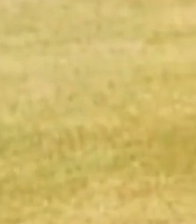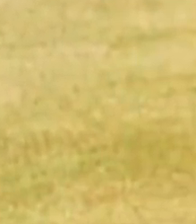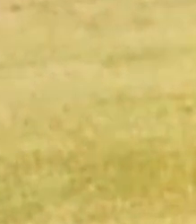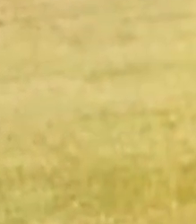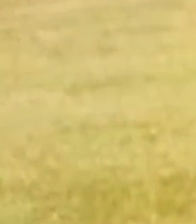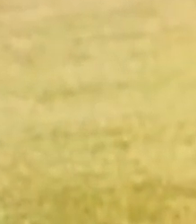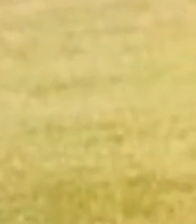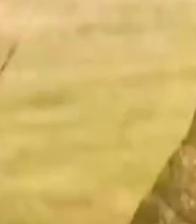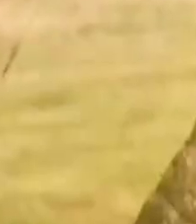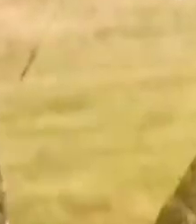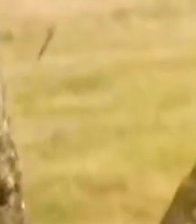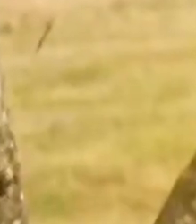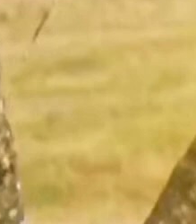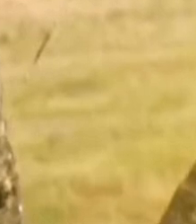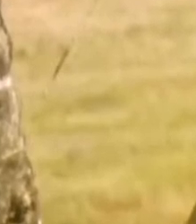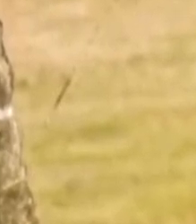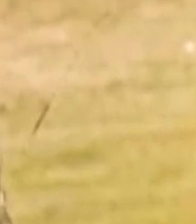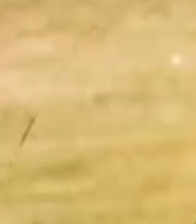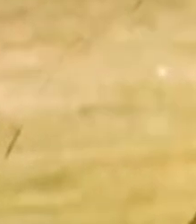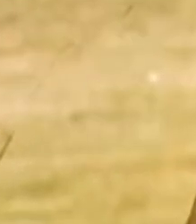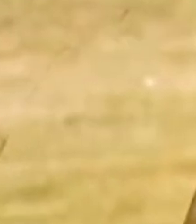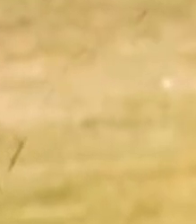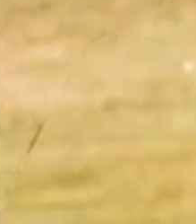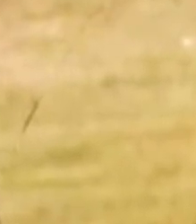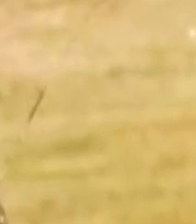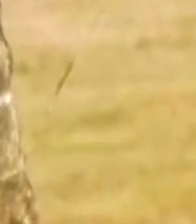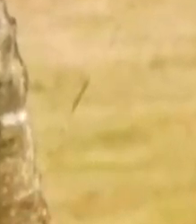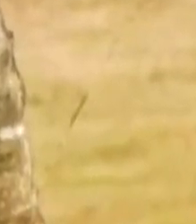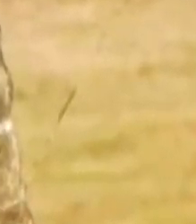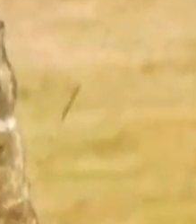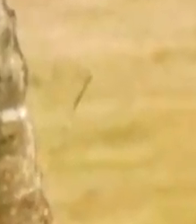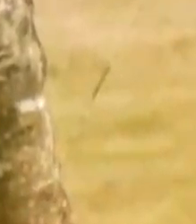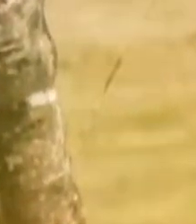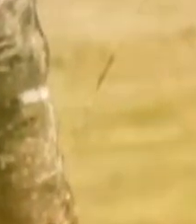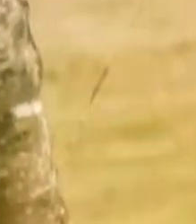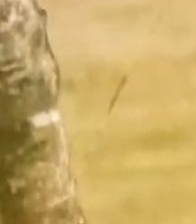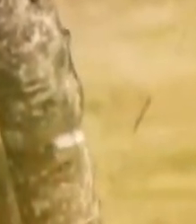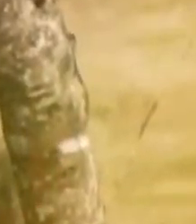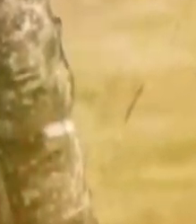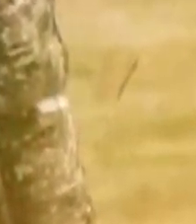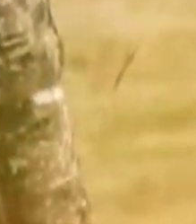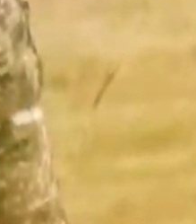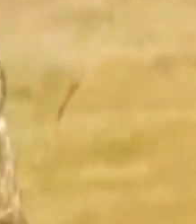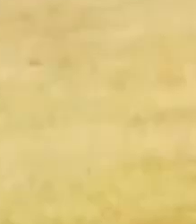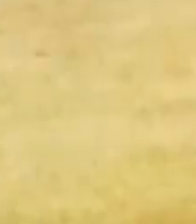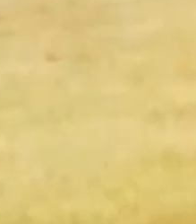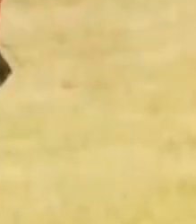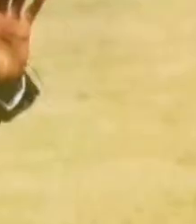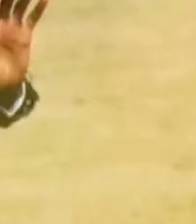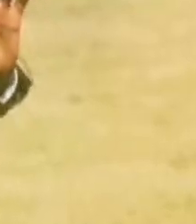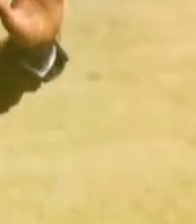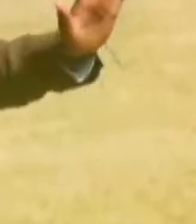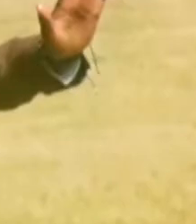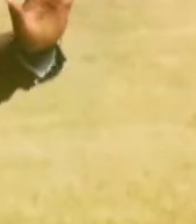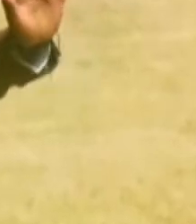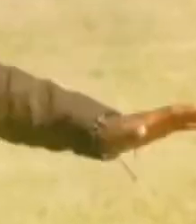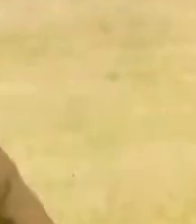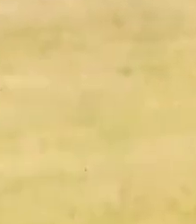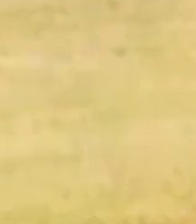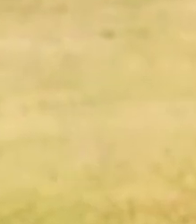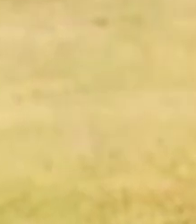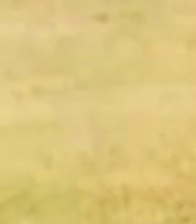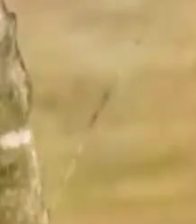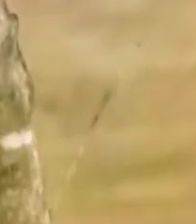make strong decisions in their minds, telling themselves I am useless, only to find out that they don't